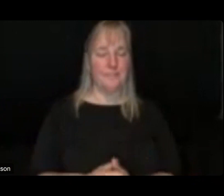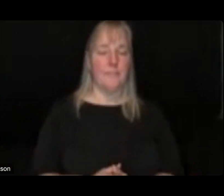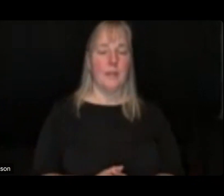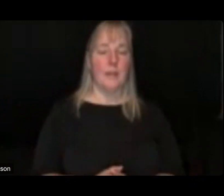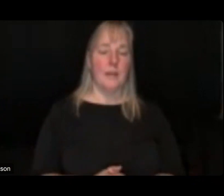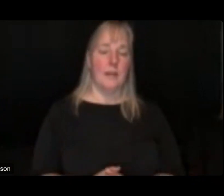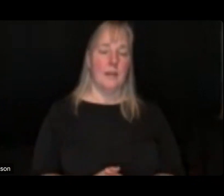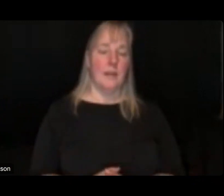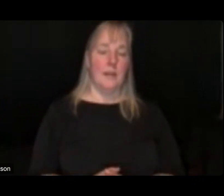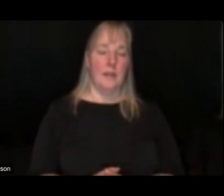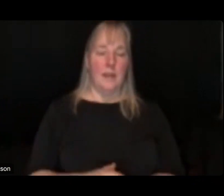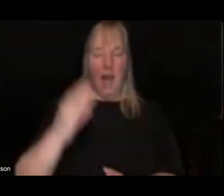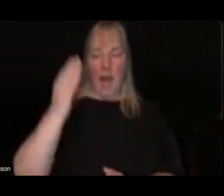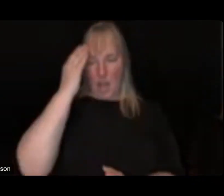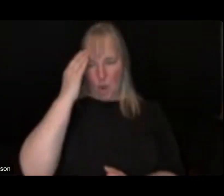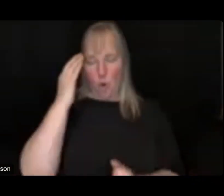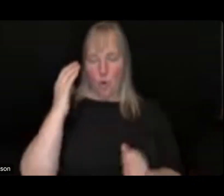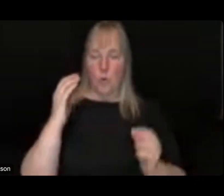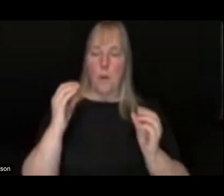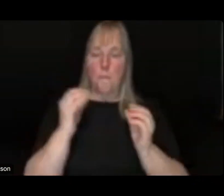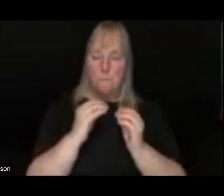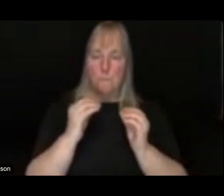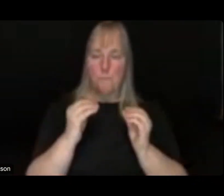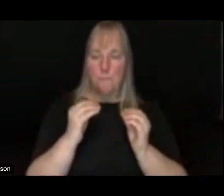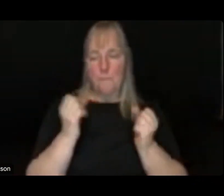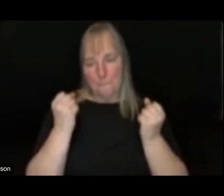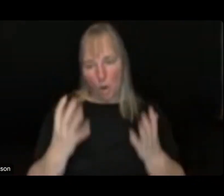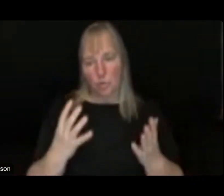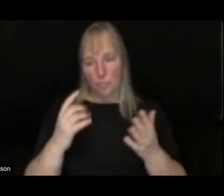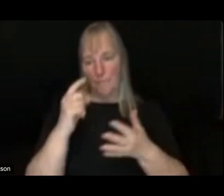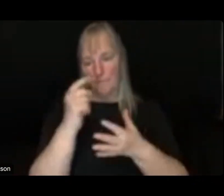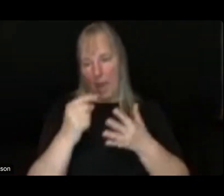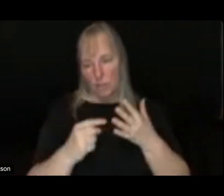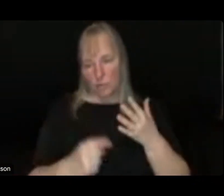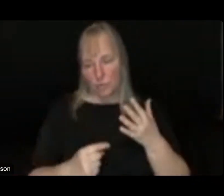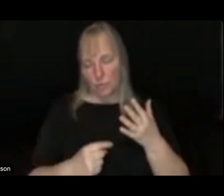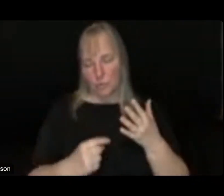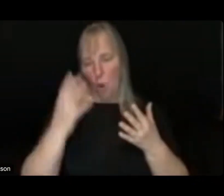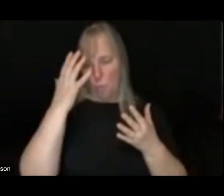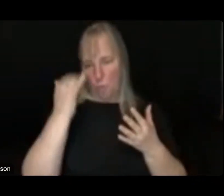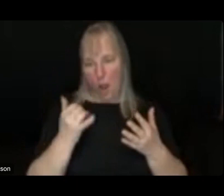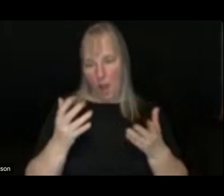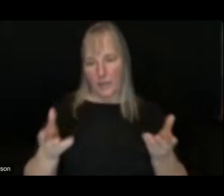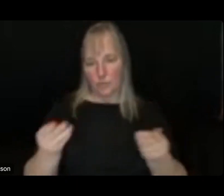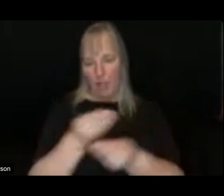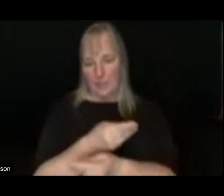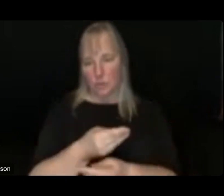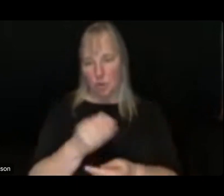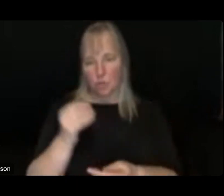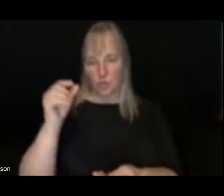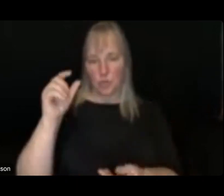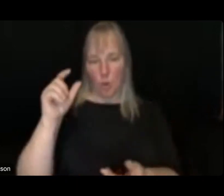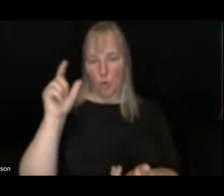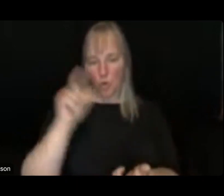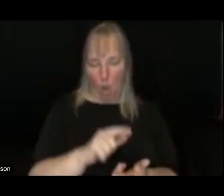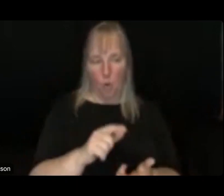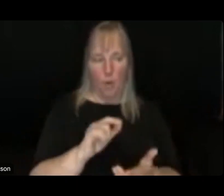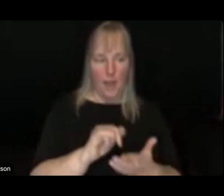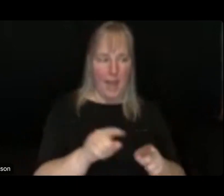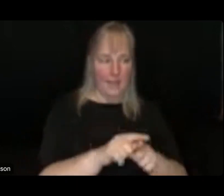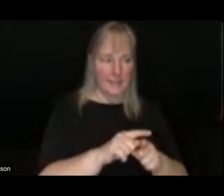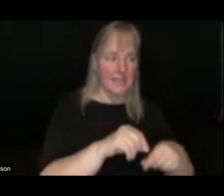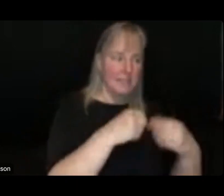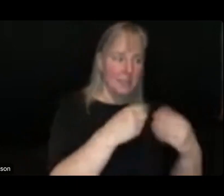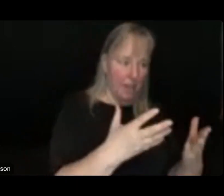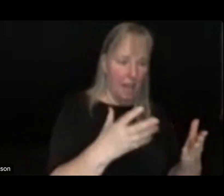know there are multiple factors that why the transaction is so low, right? It's a supply and demand big discrepancy